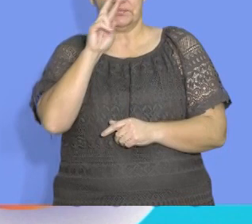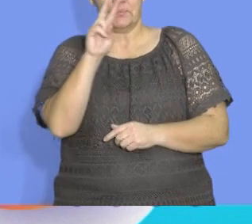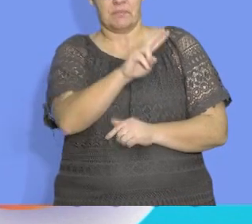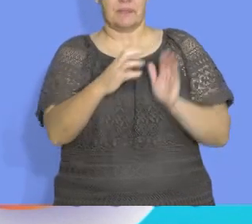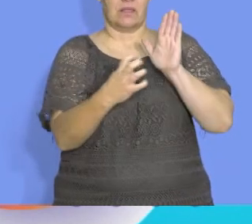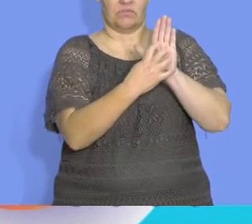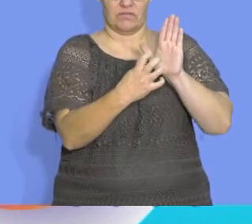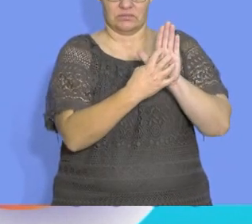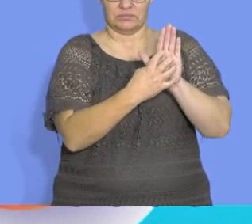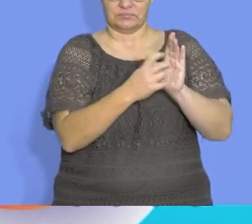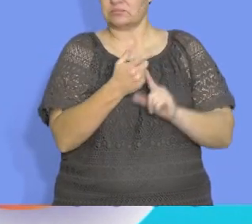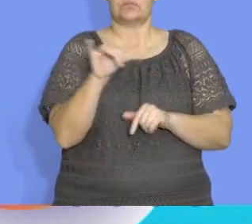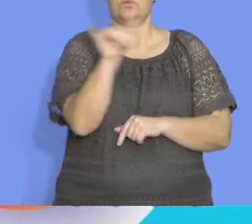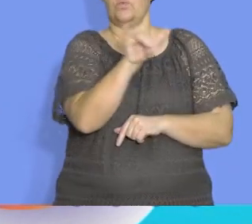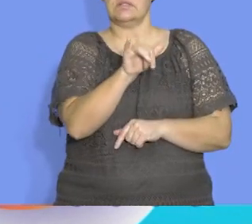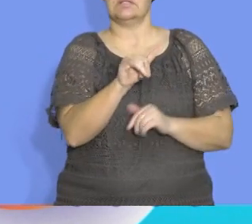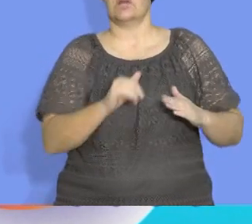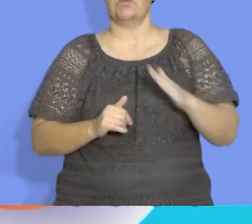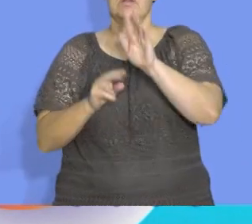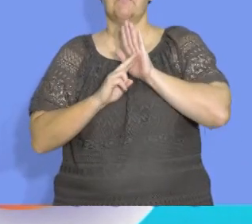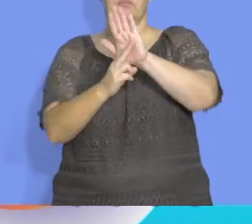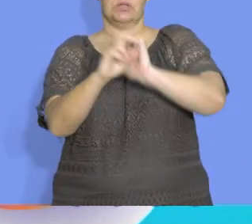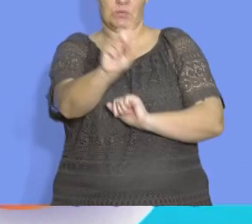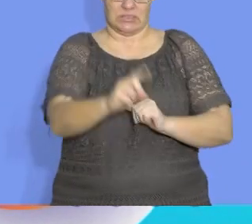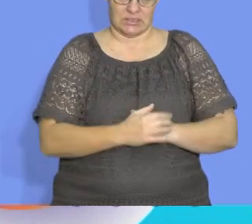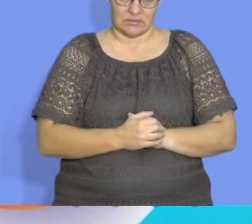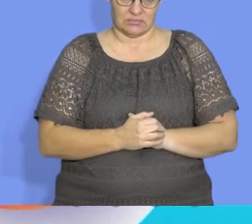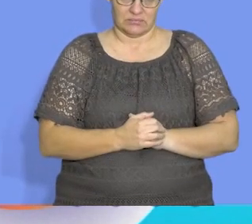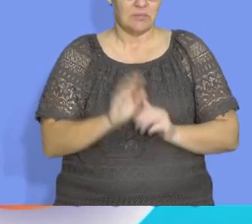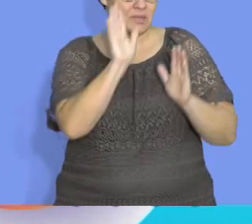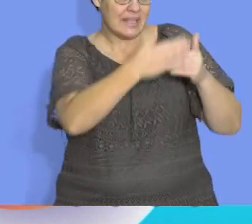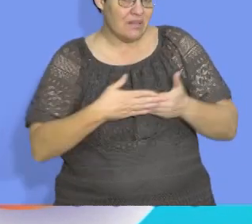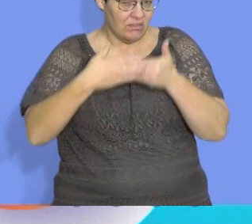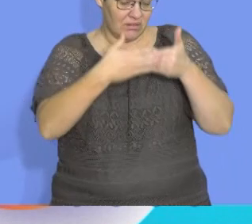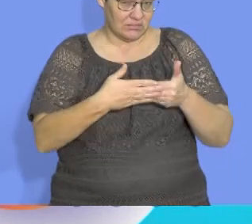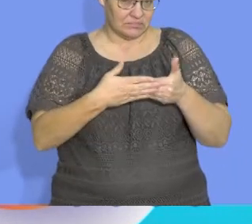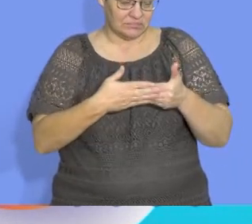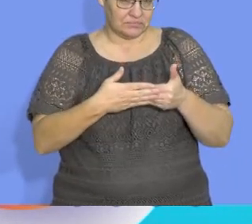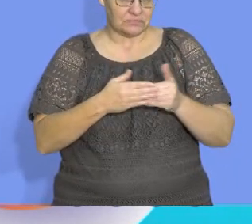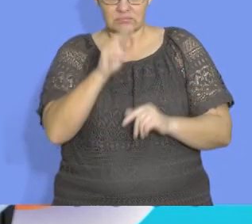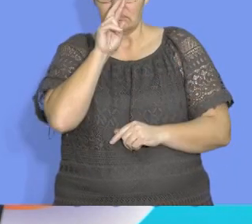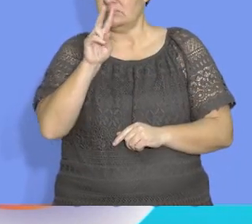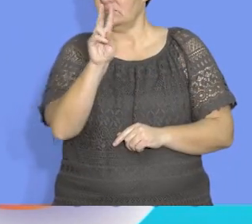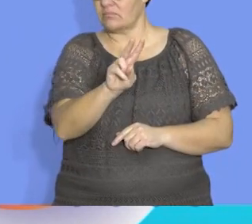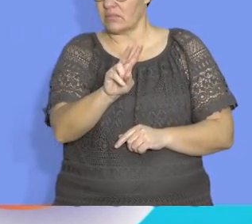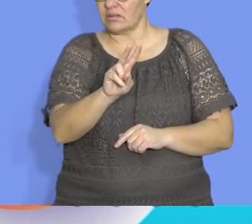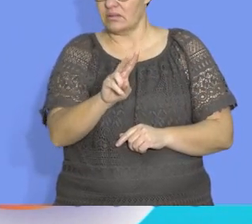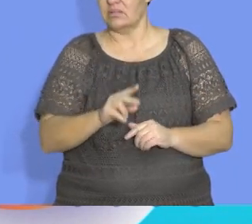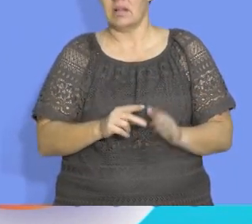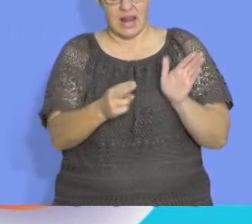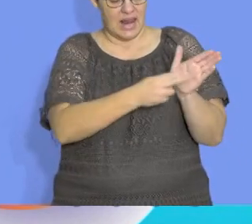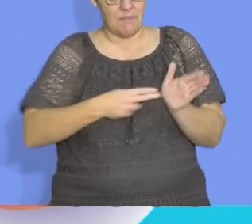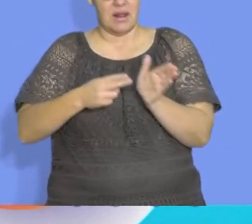you look at a graph and they say, what does the gradient represent? Be careful that you look at what